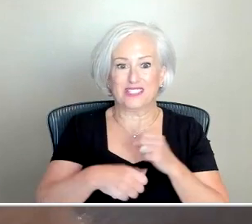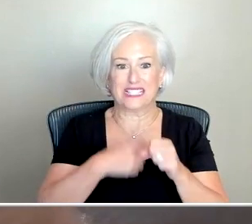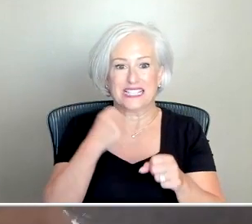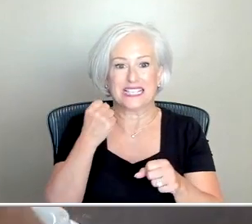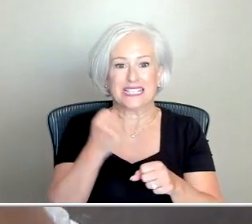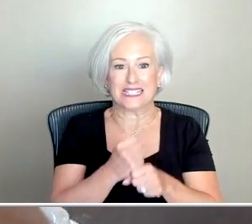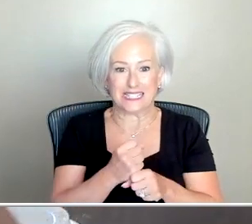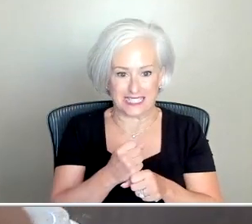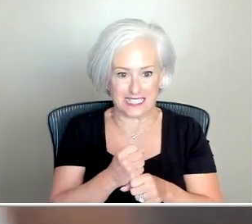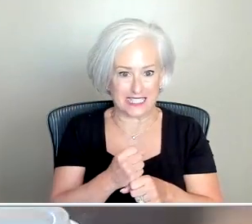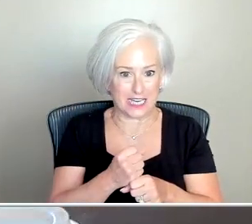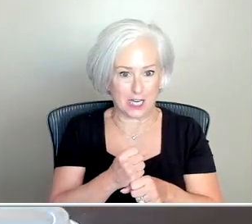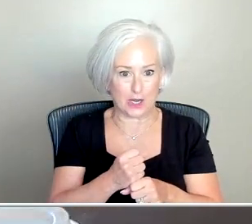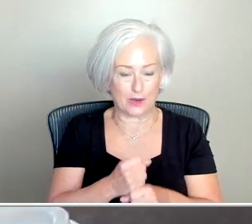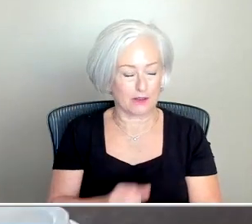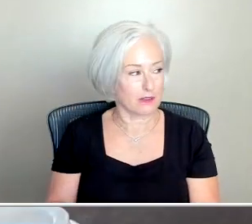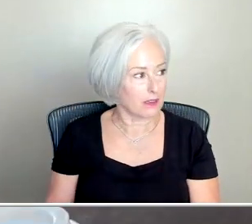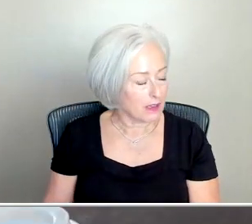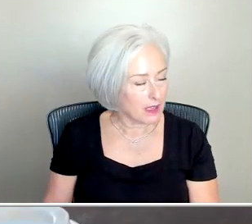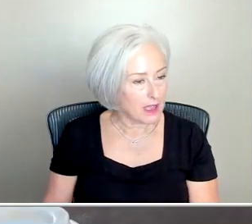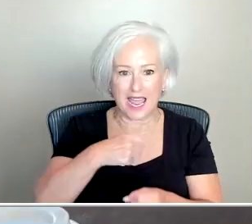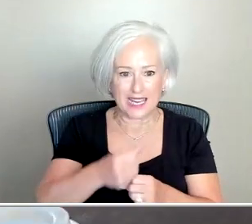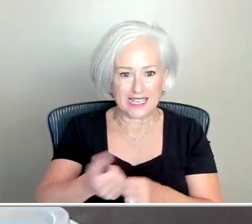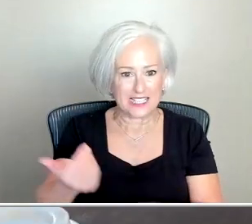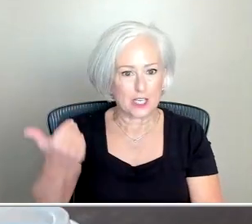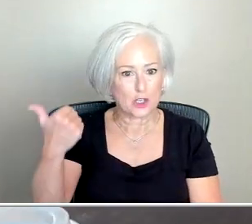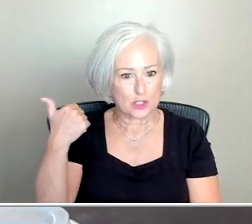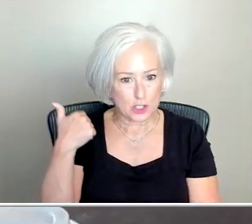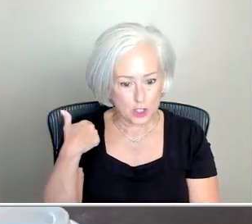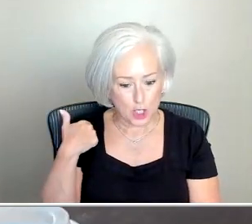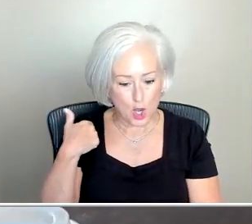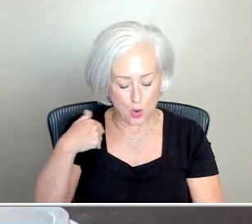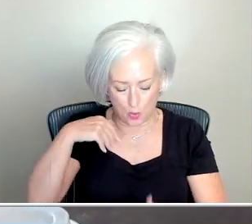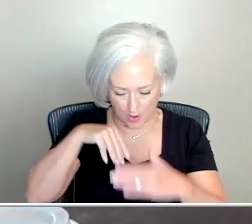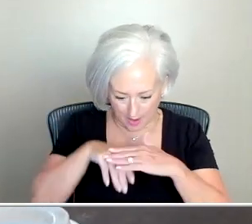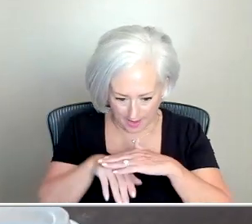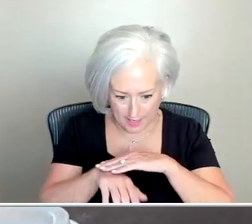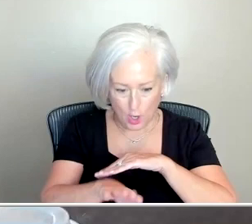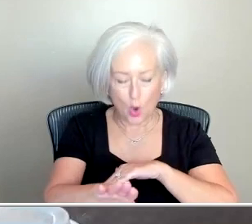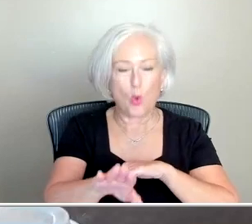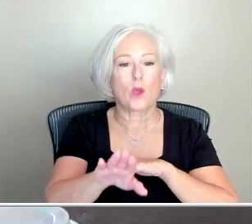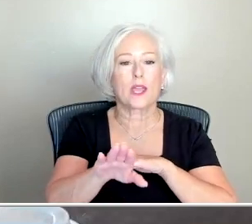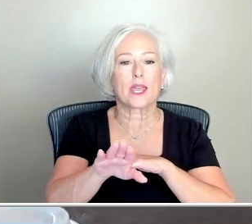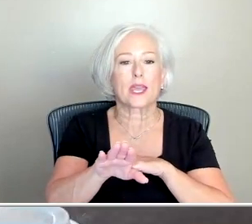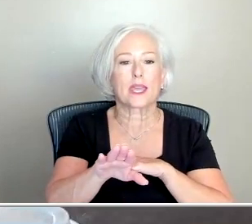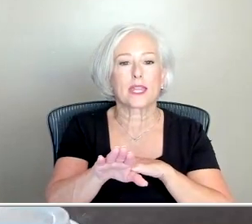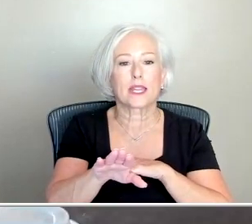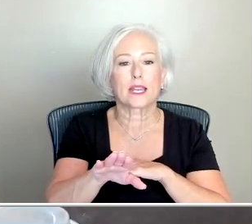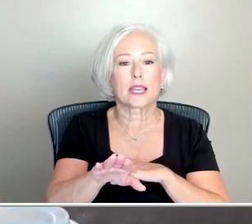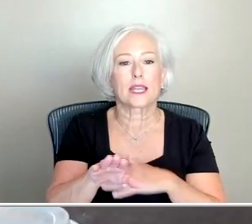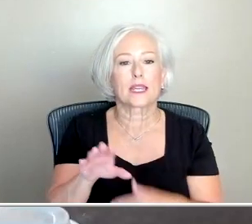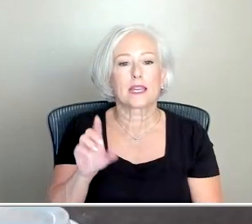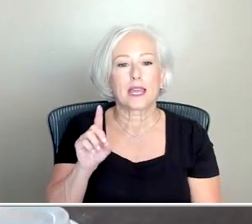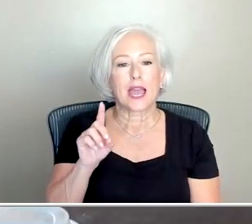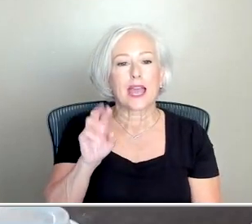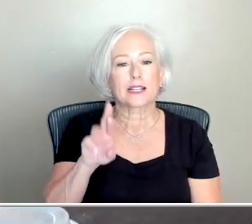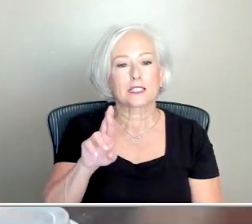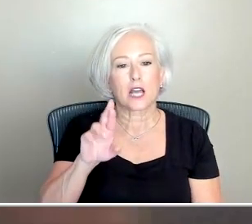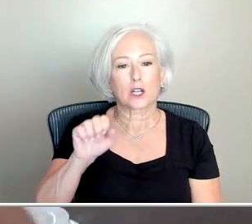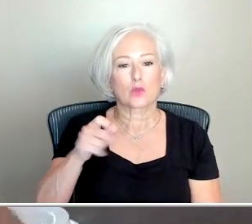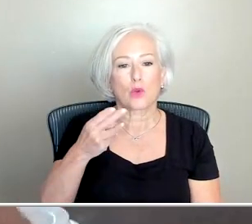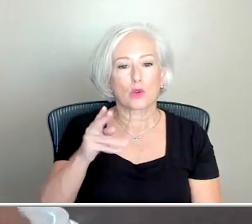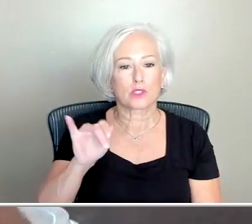believe, Doctor, 9 years ago, I go in there, and he said the C word, the other C